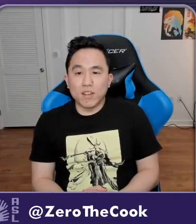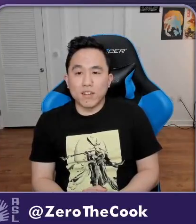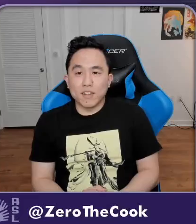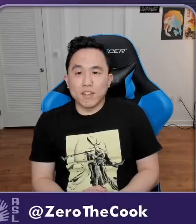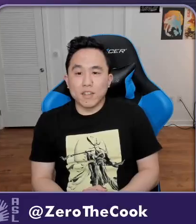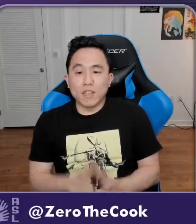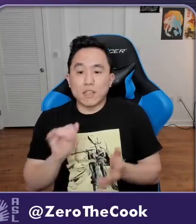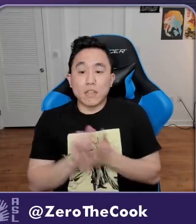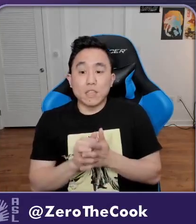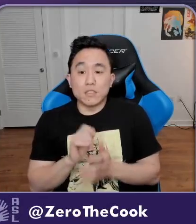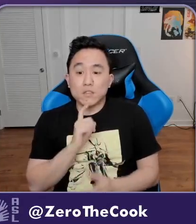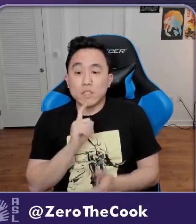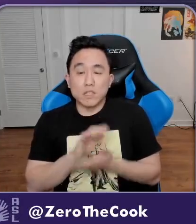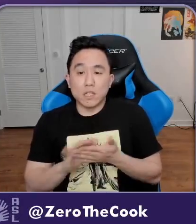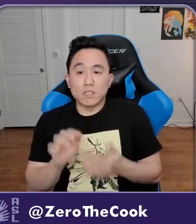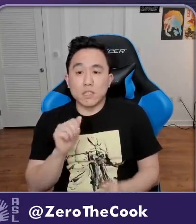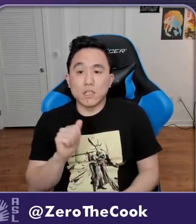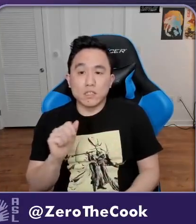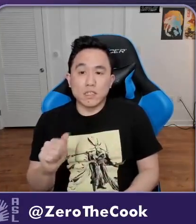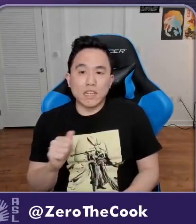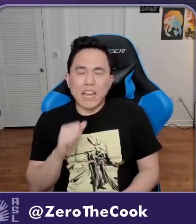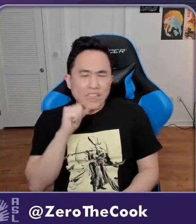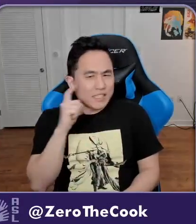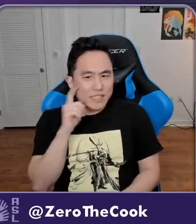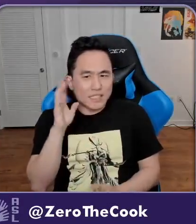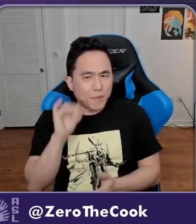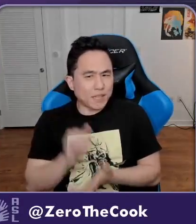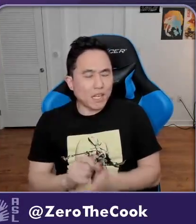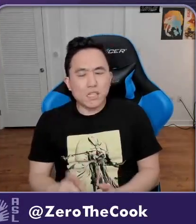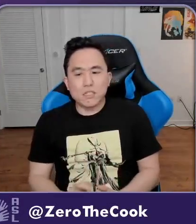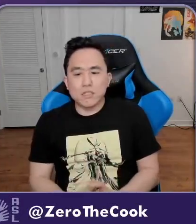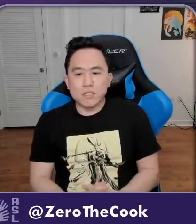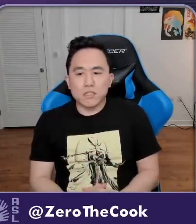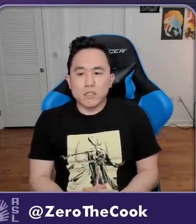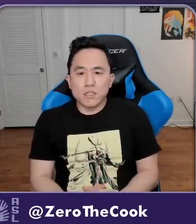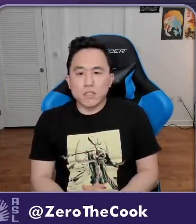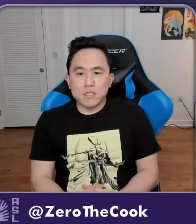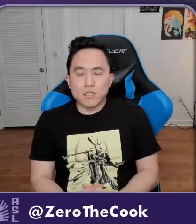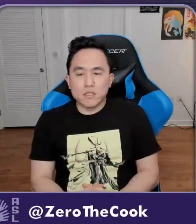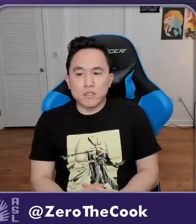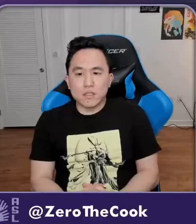that. Hardman has played with a broken controller in this tournament before. I think one week he played on the keyboard.